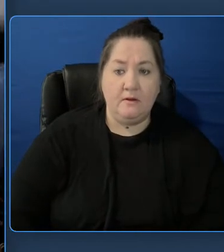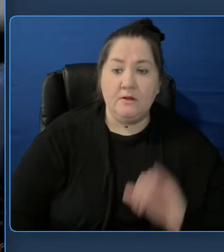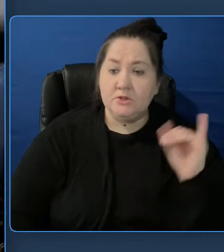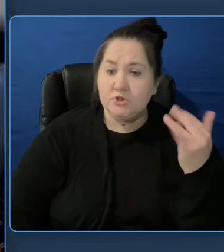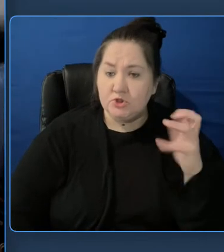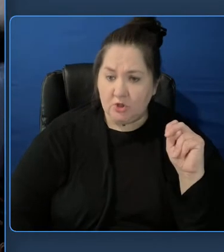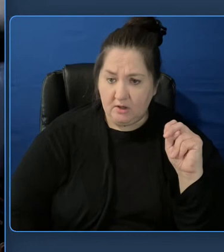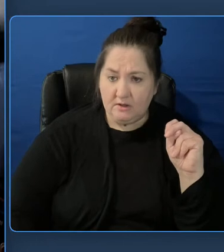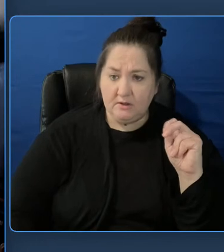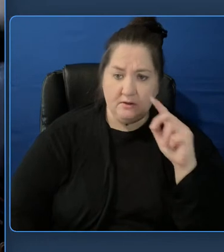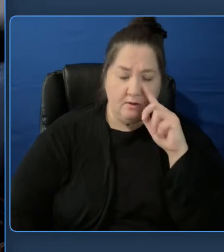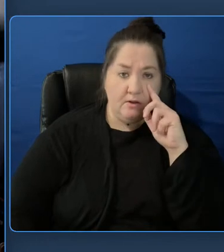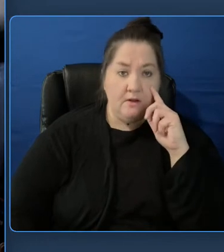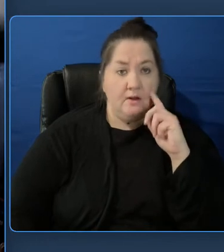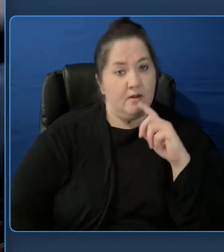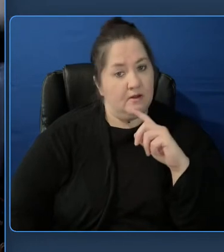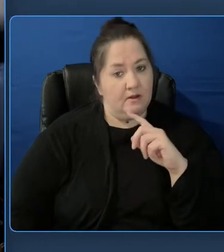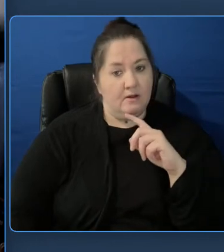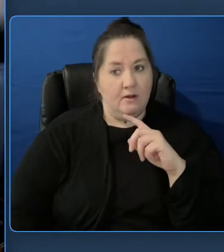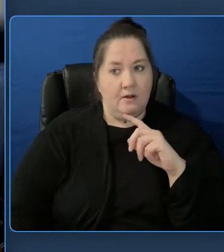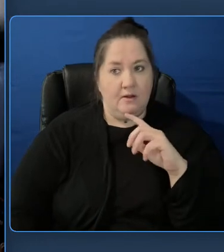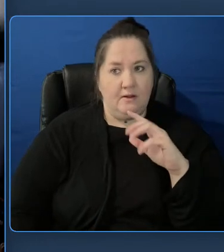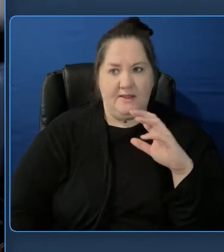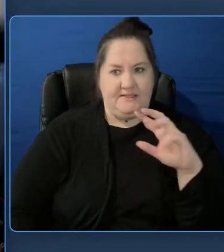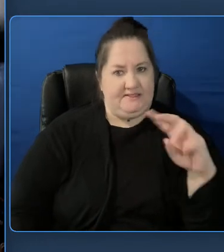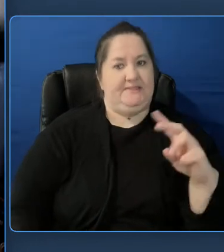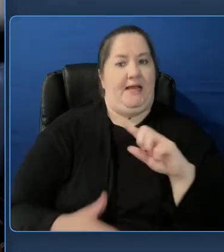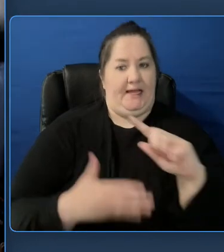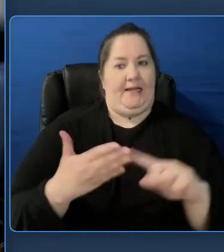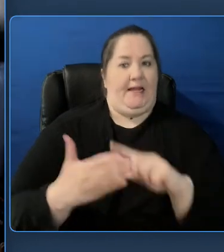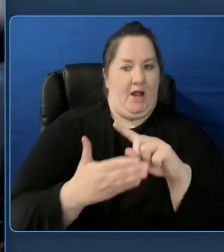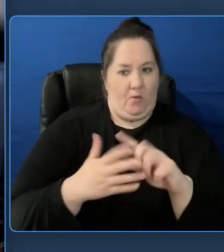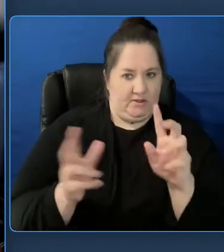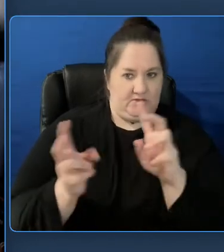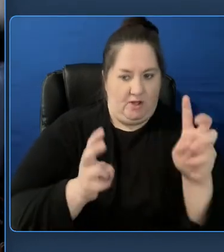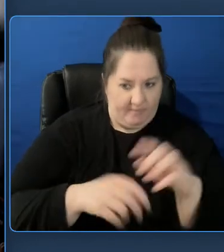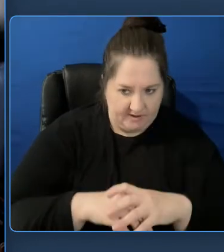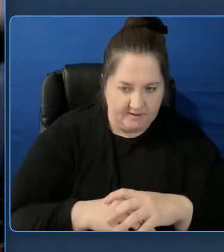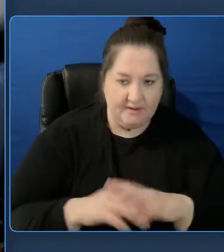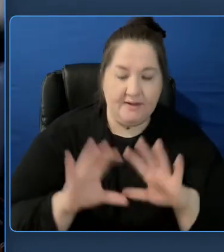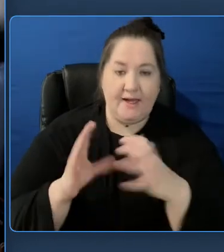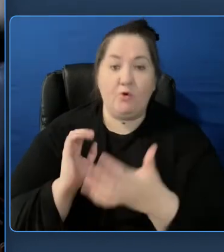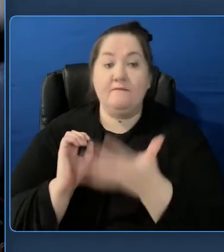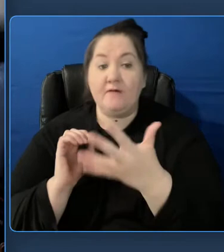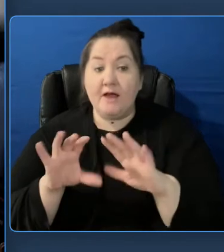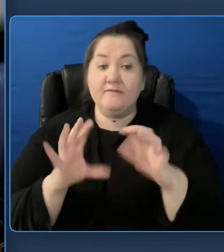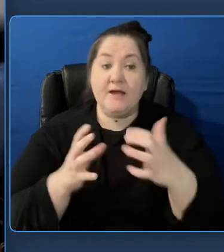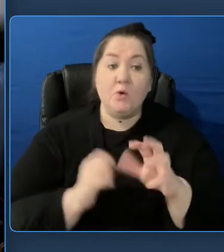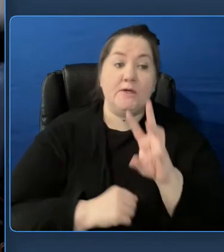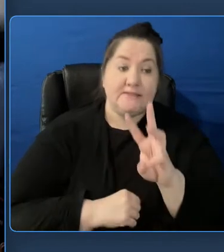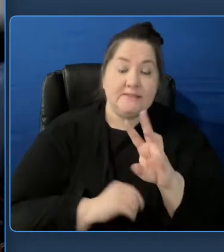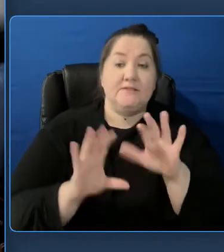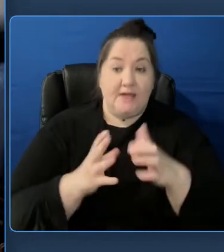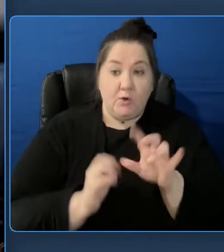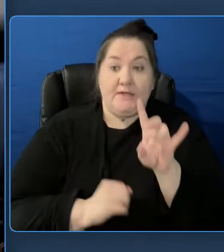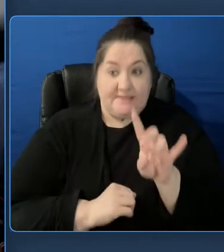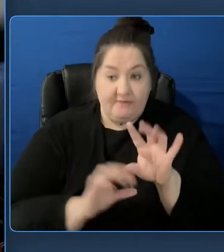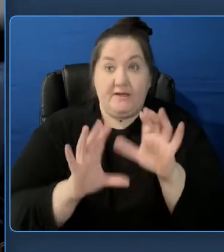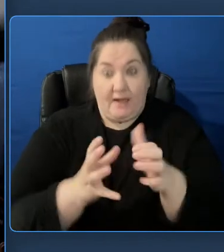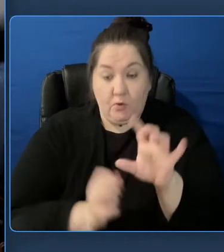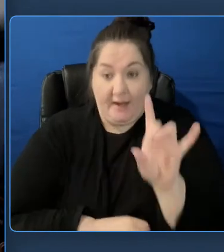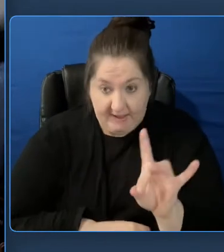Don? Oh boys, this is the second hour topic. So category 5, category 6, category 7, category